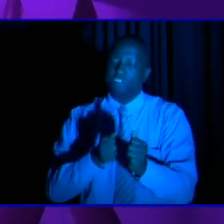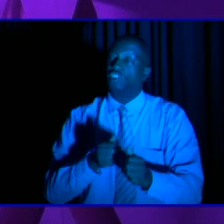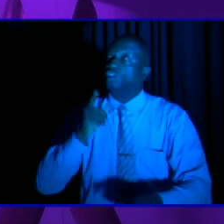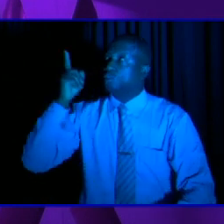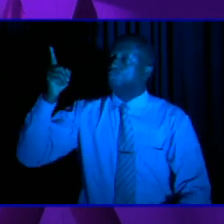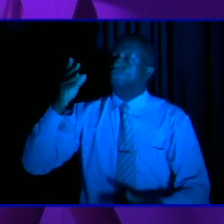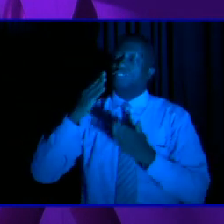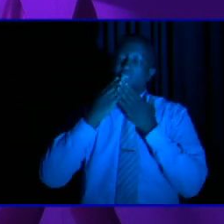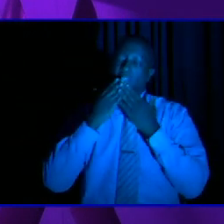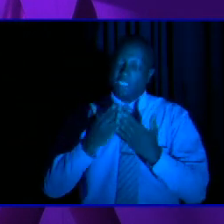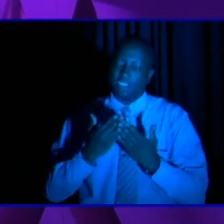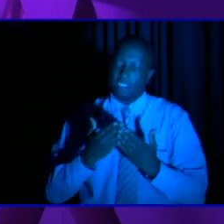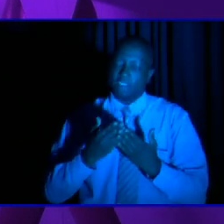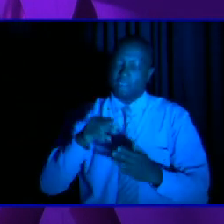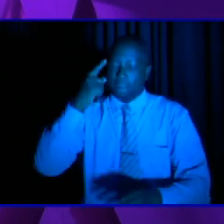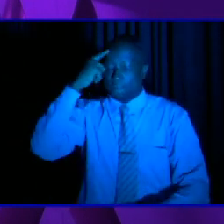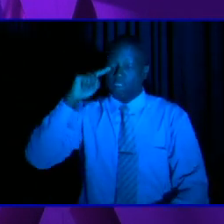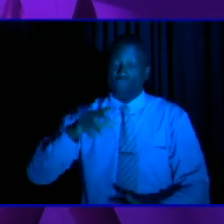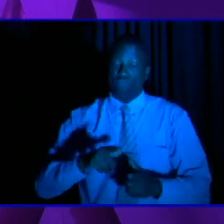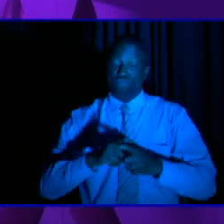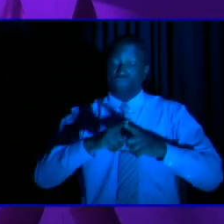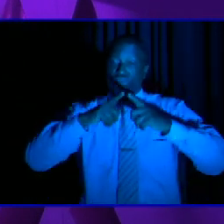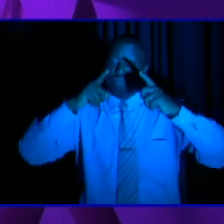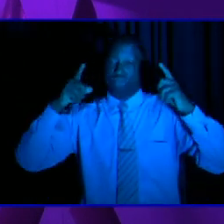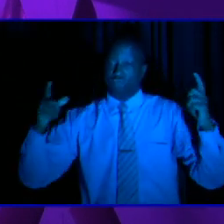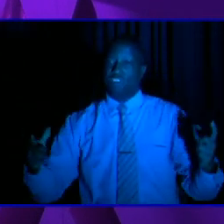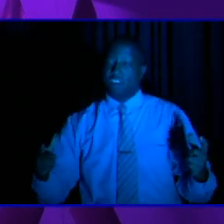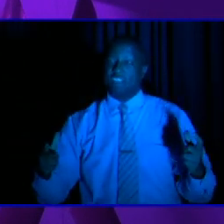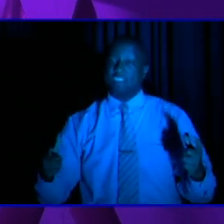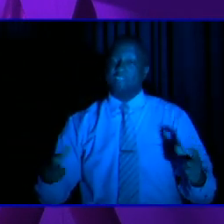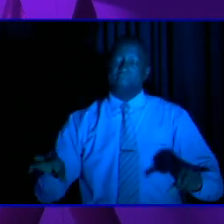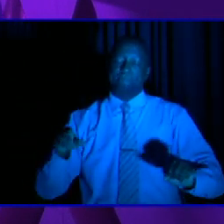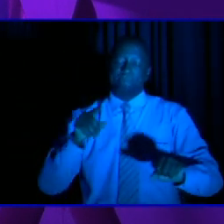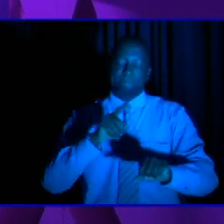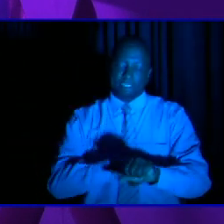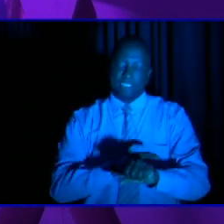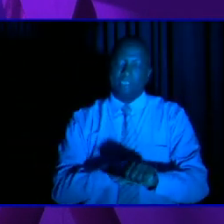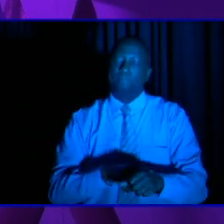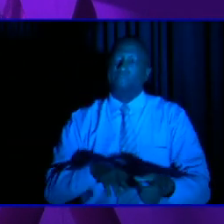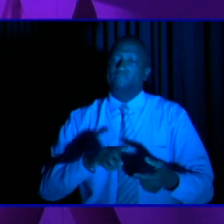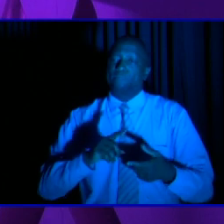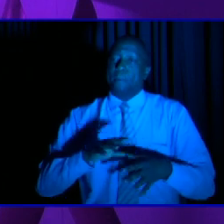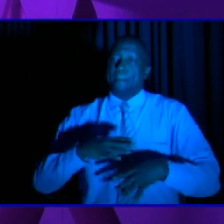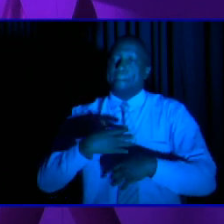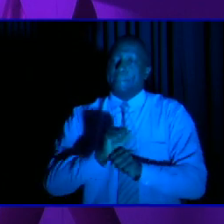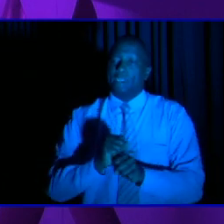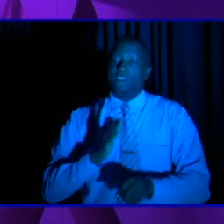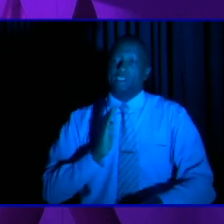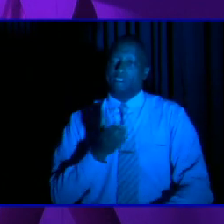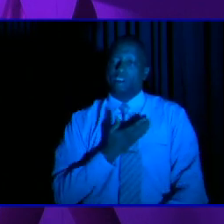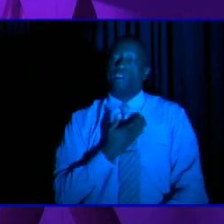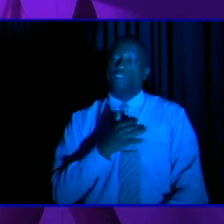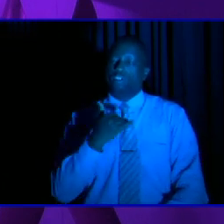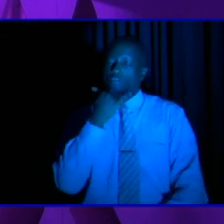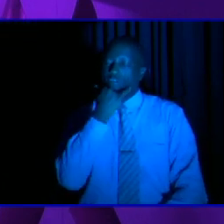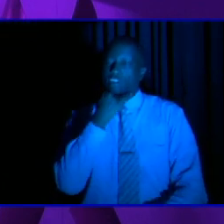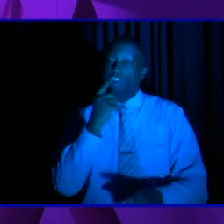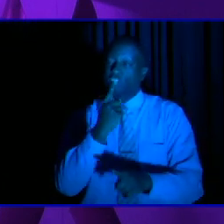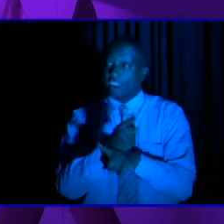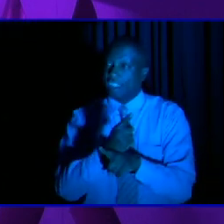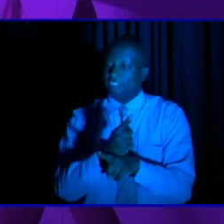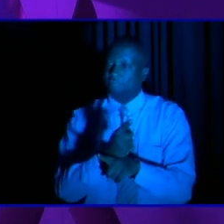you for the great privilege given to us to make our wrongs right. Thank you for the